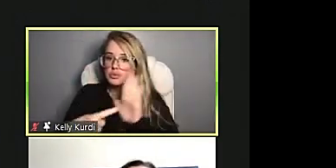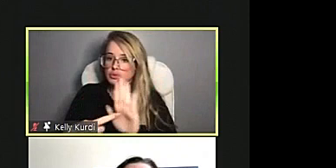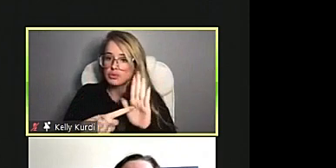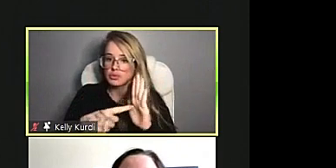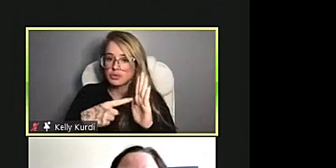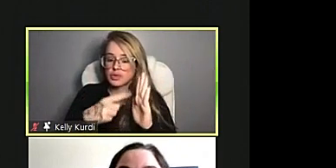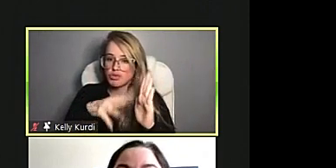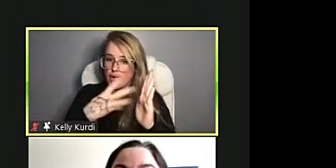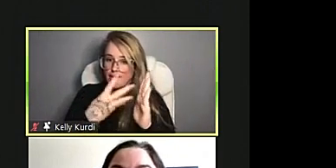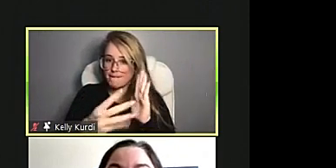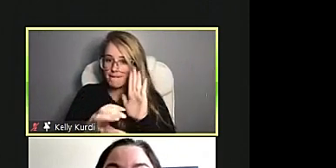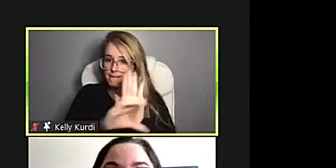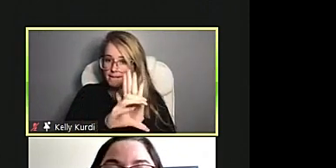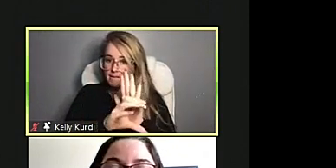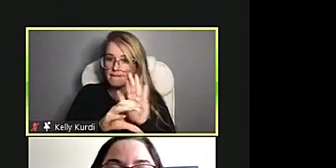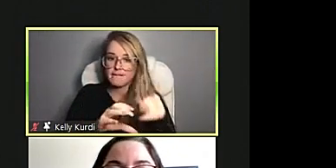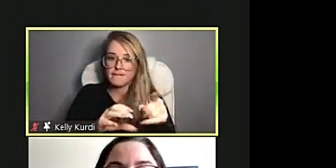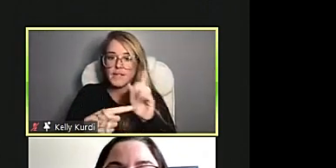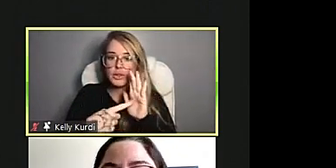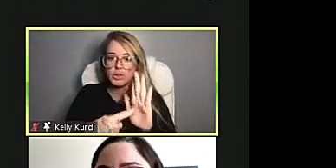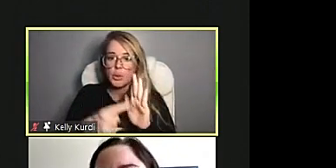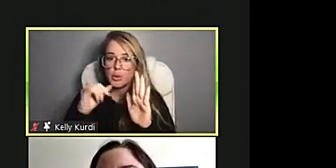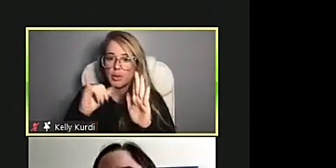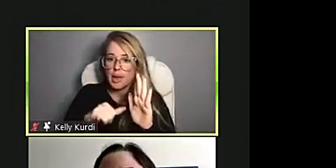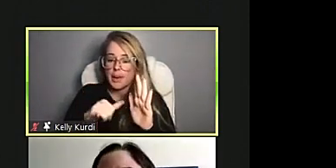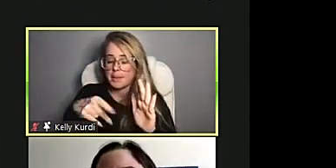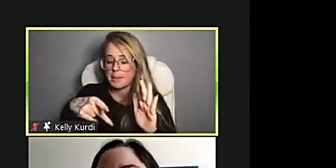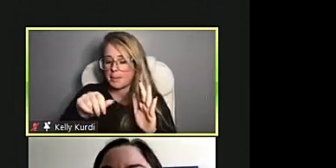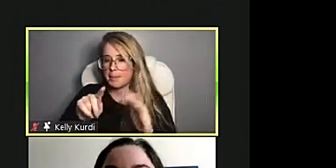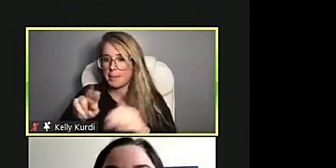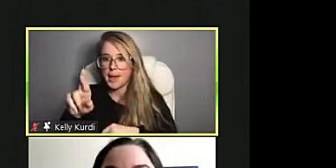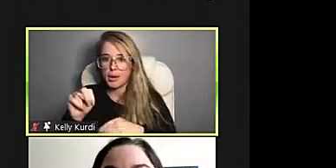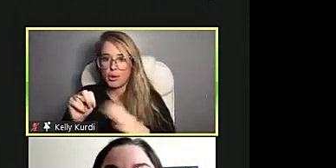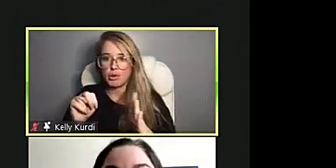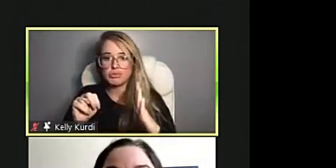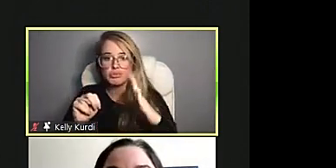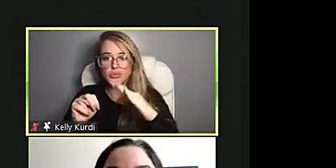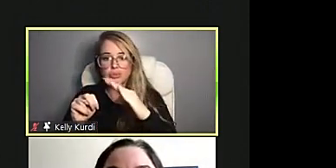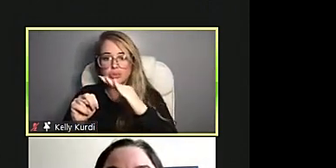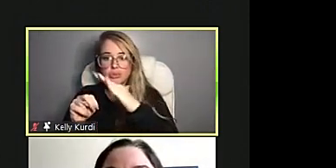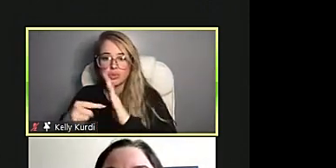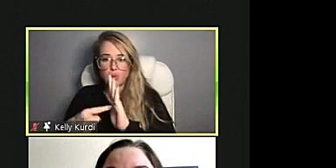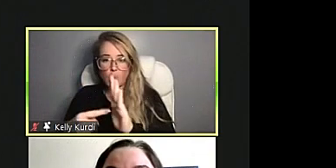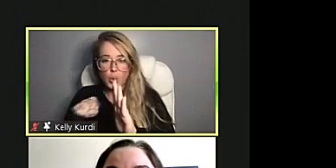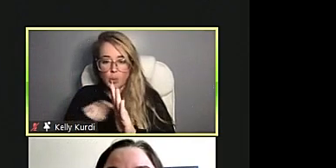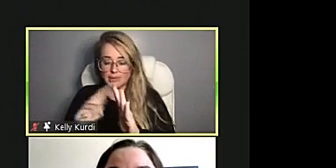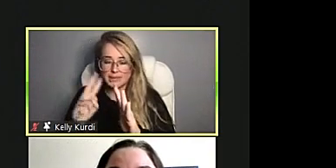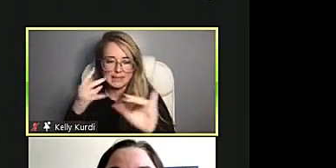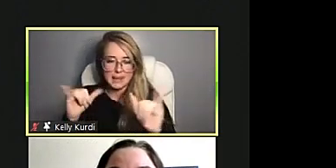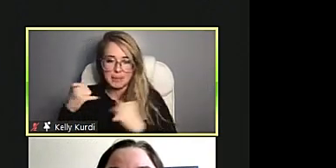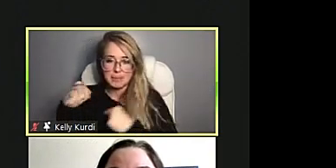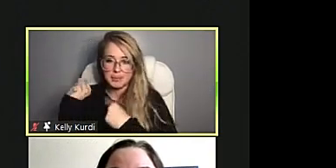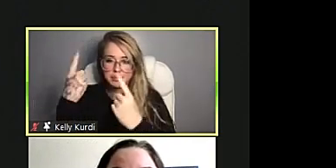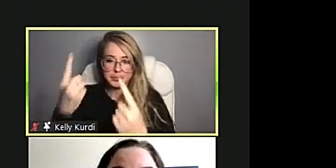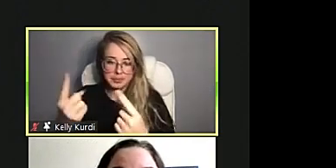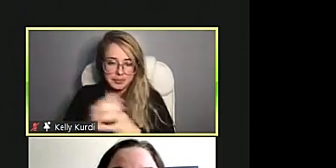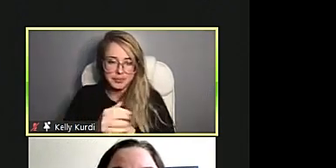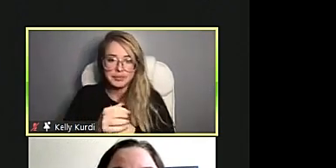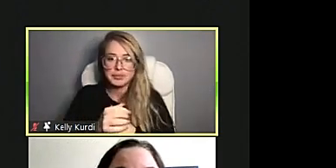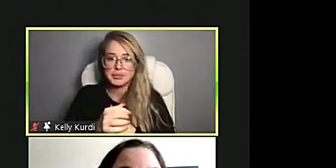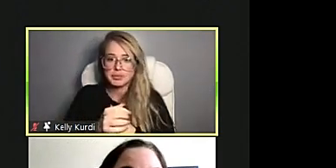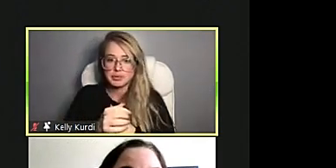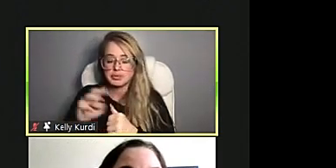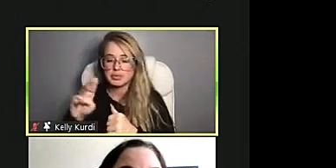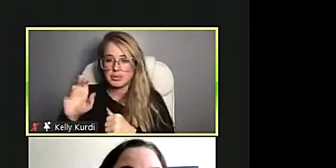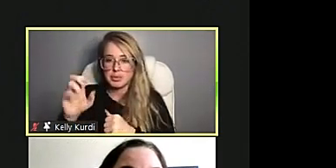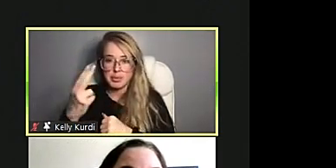you'll see is the very familiar pattern here of the waves that we have seen of COVID since